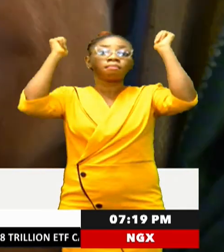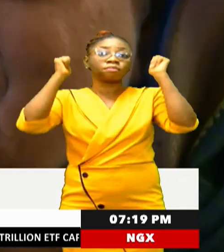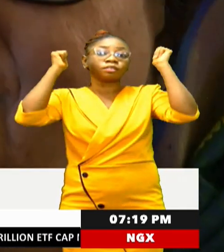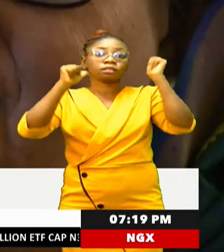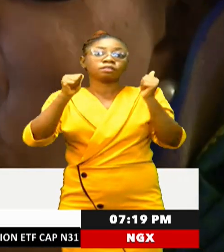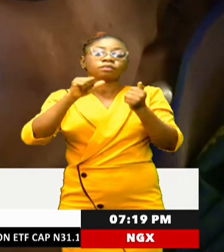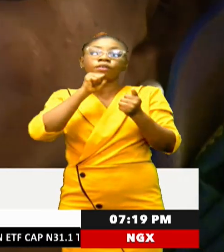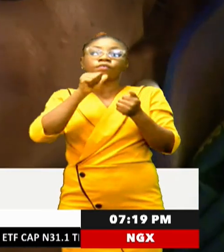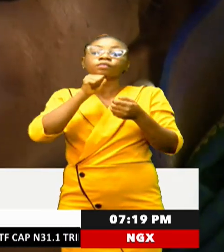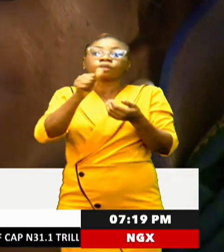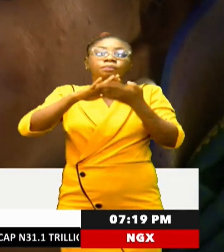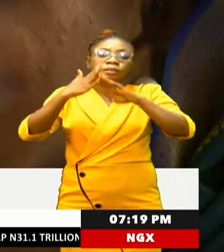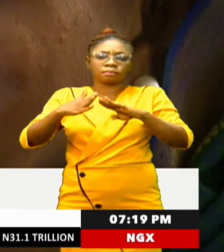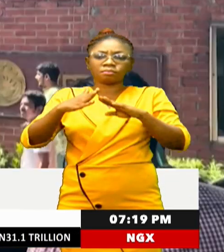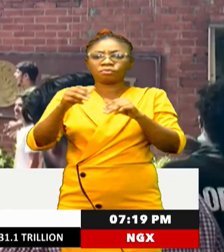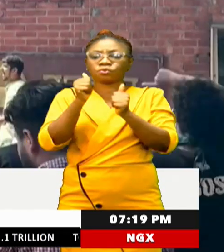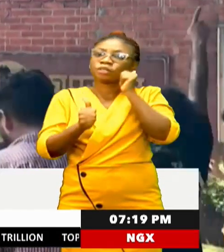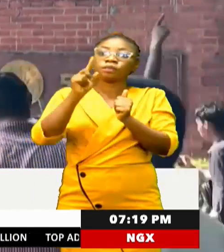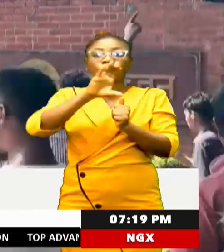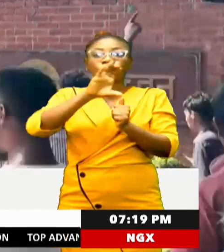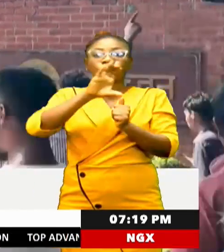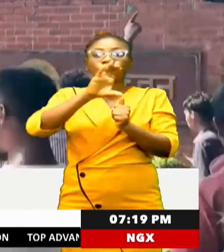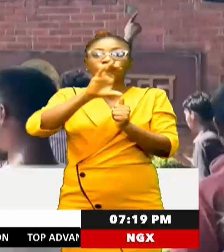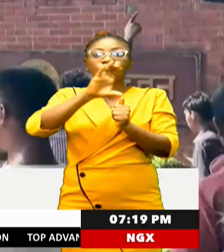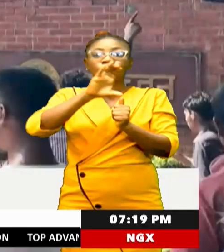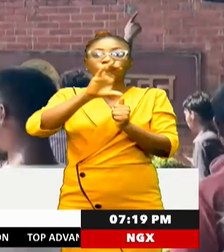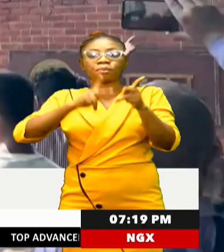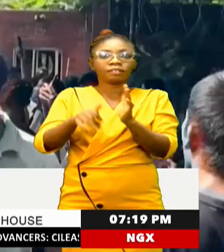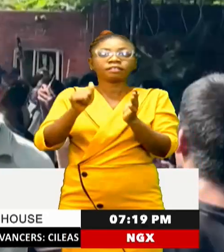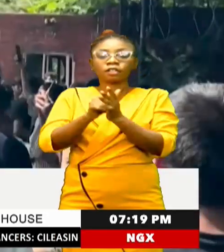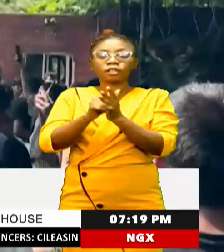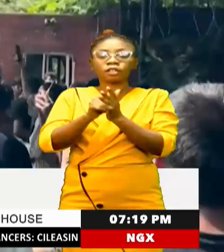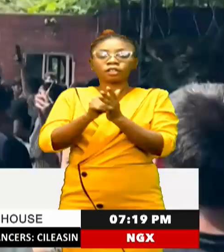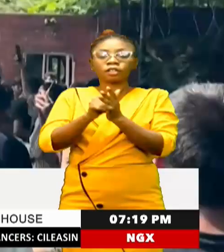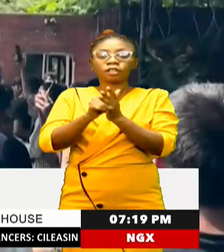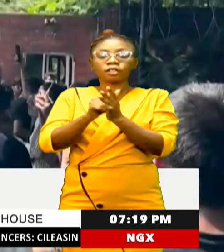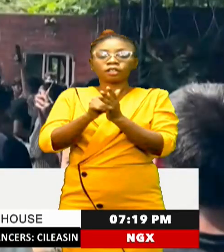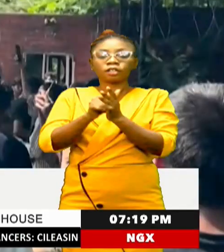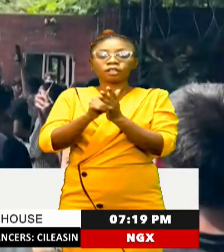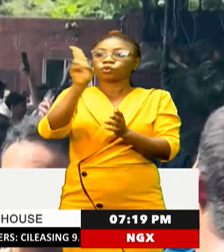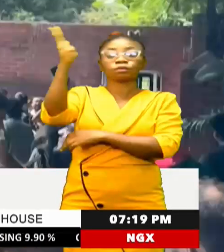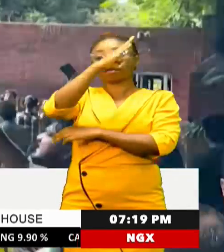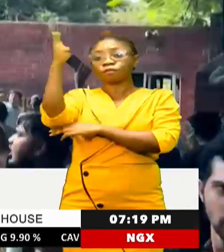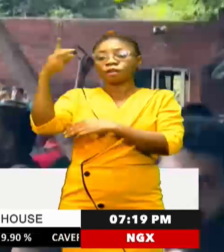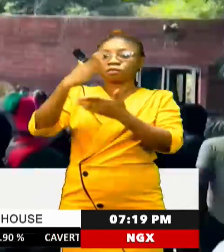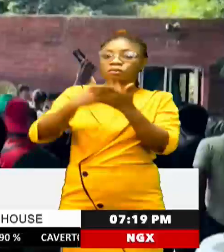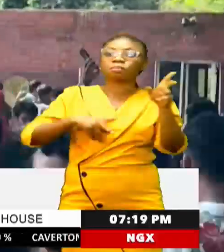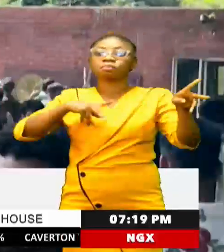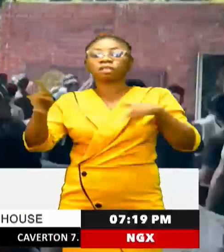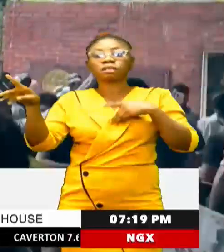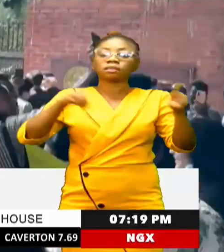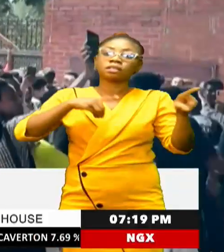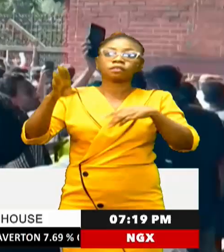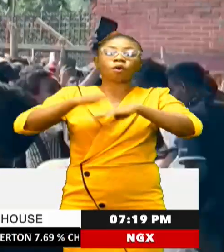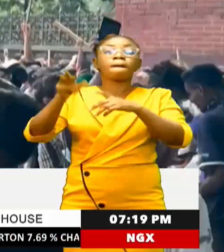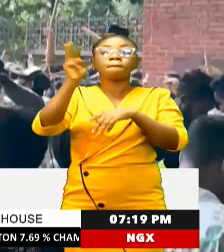nearly 100 people were killed. Jubilant crowds had waved flags, some dancing on top of a tank in the streets on Monday